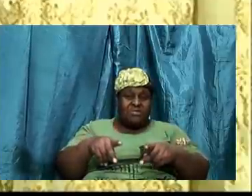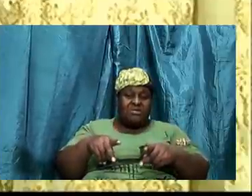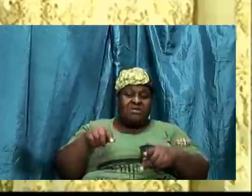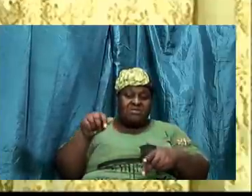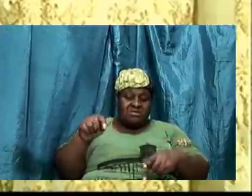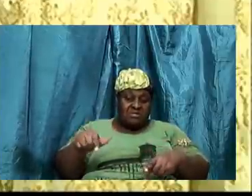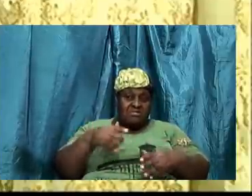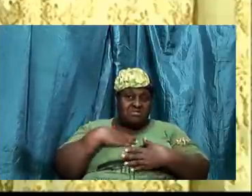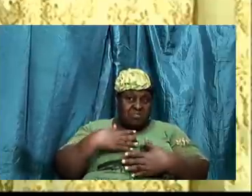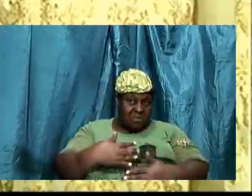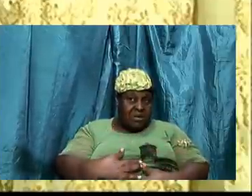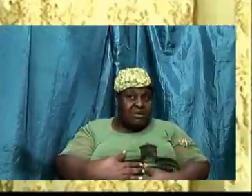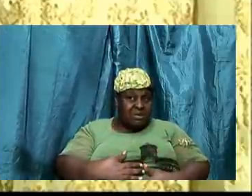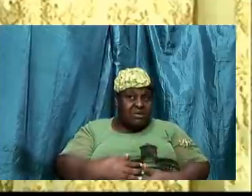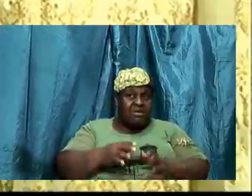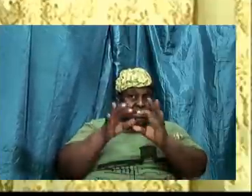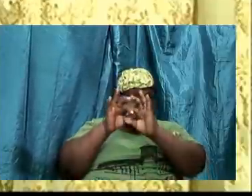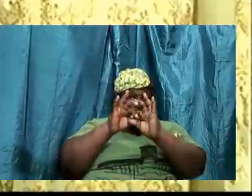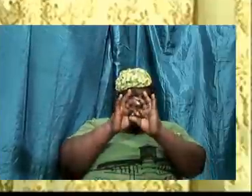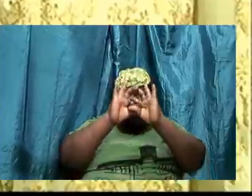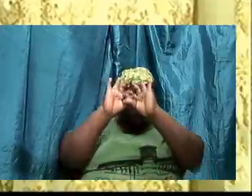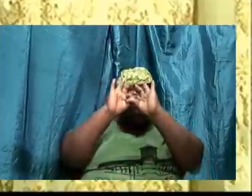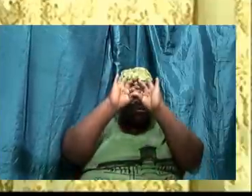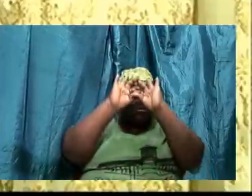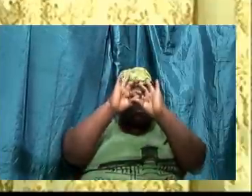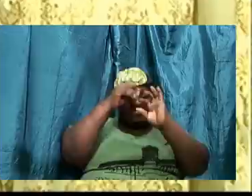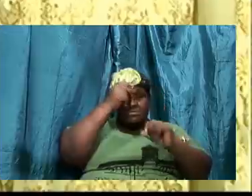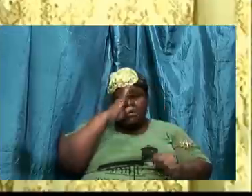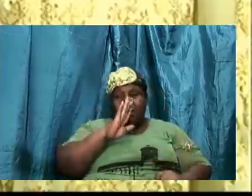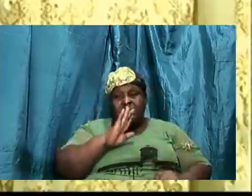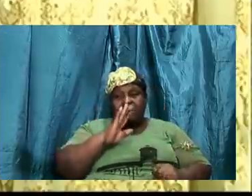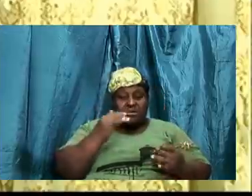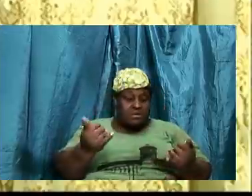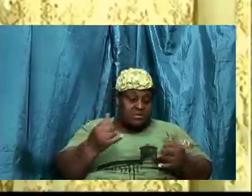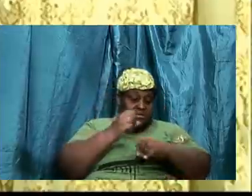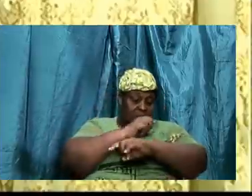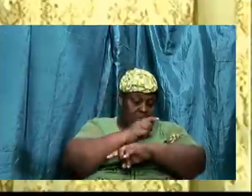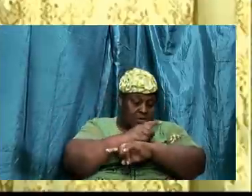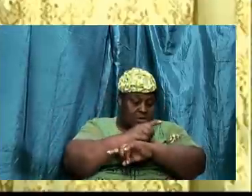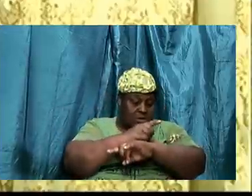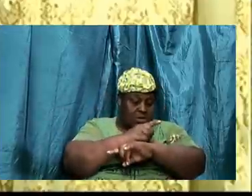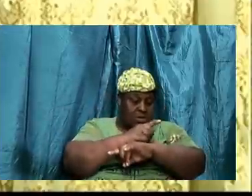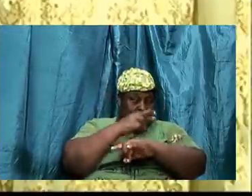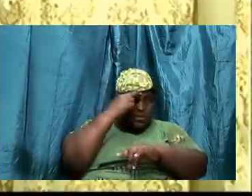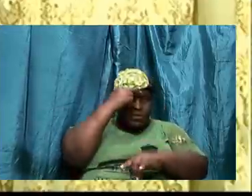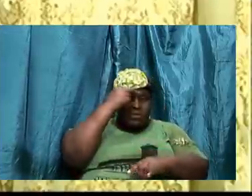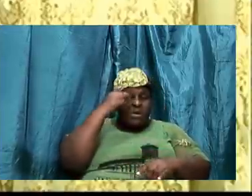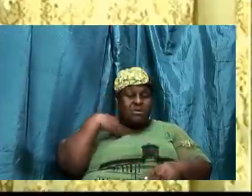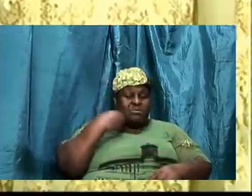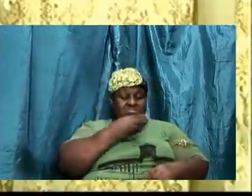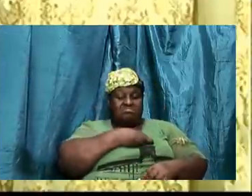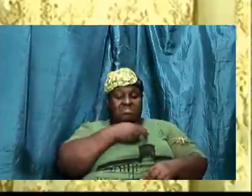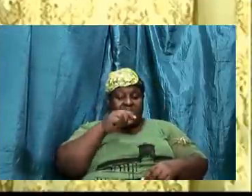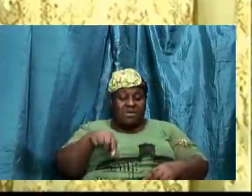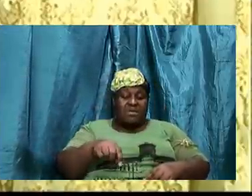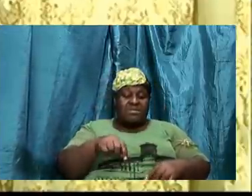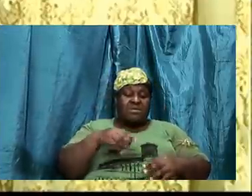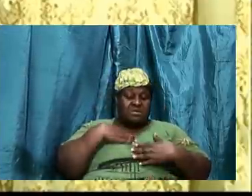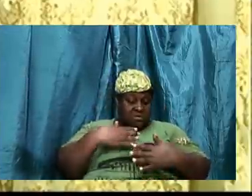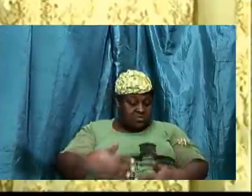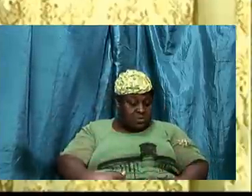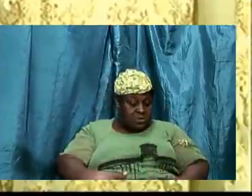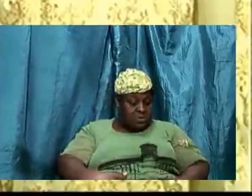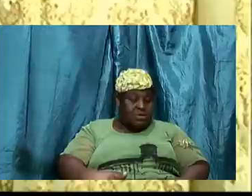to God. It is the temple of God. And today, again, I am reminding us that this body is the temple of God, and we are